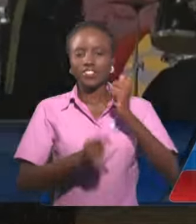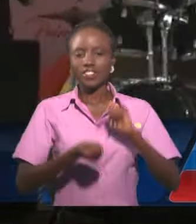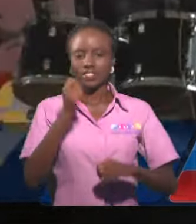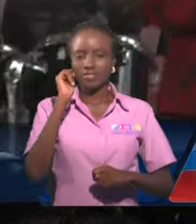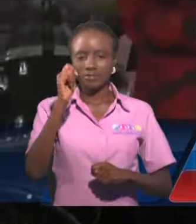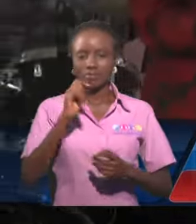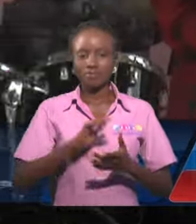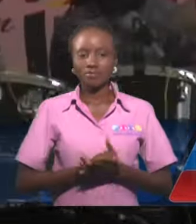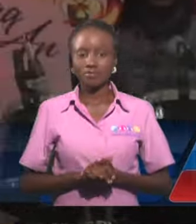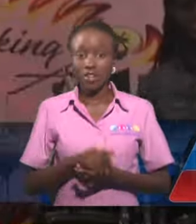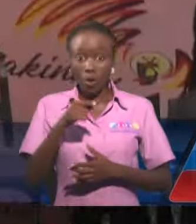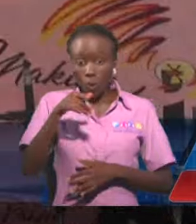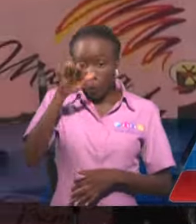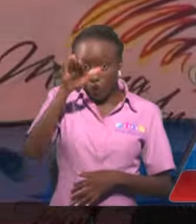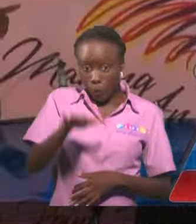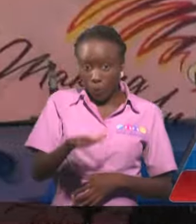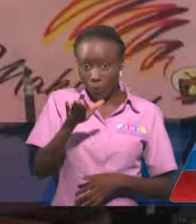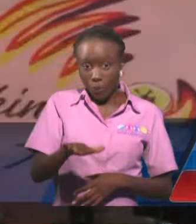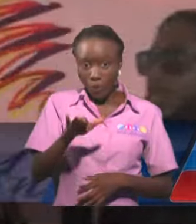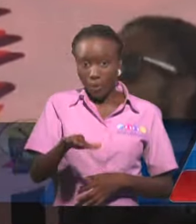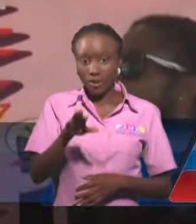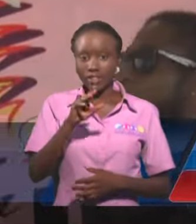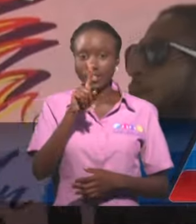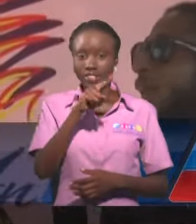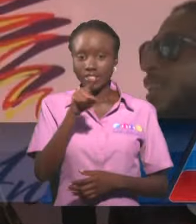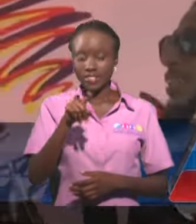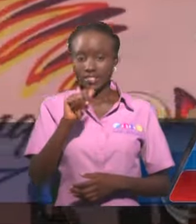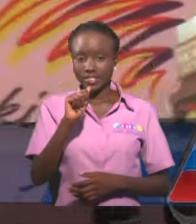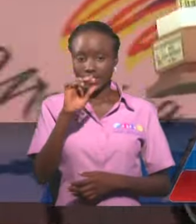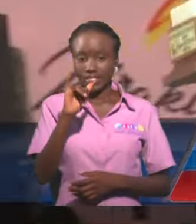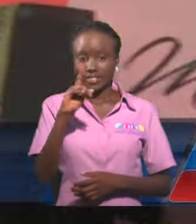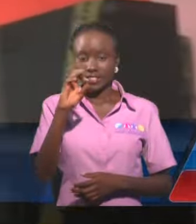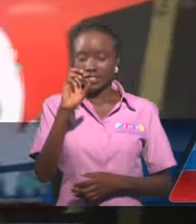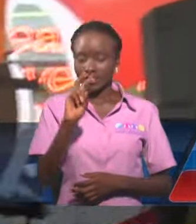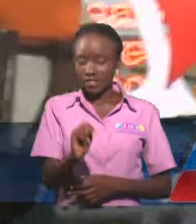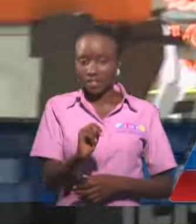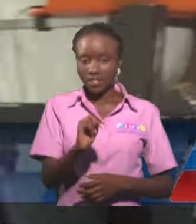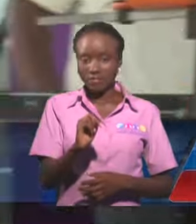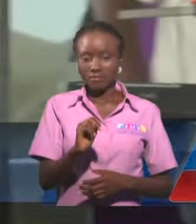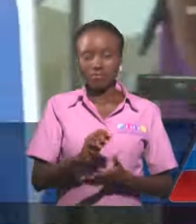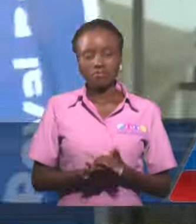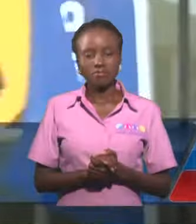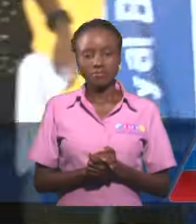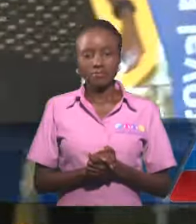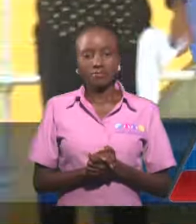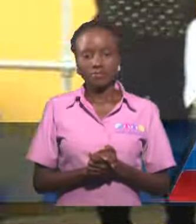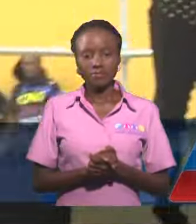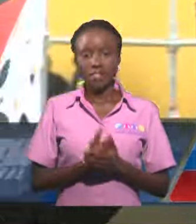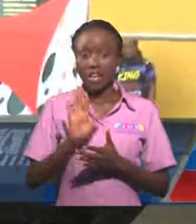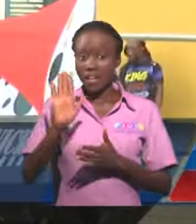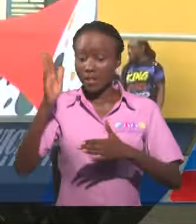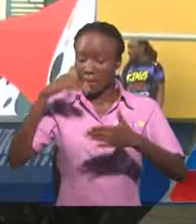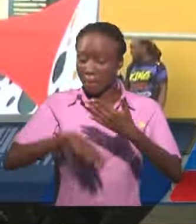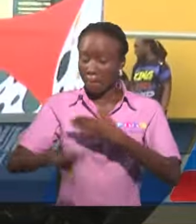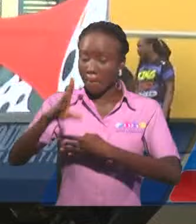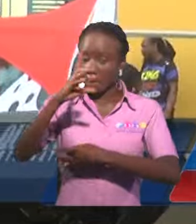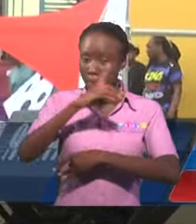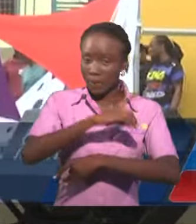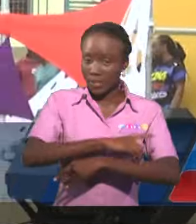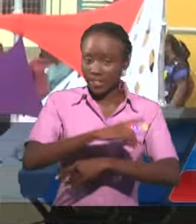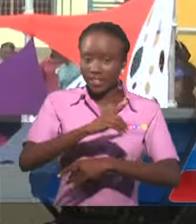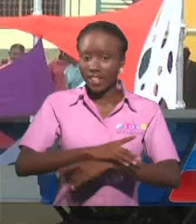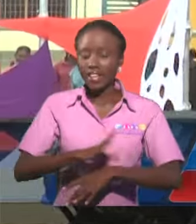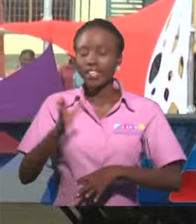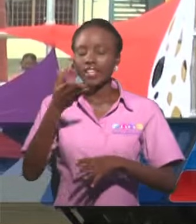The tiny but mighty Zayden Darius of Savannetta Private Primary School performed on his birthday and received the